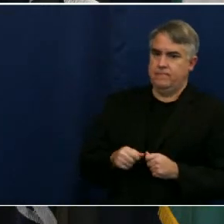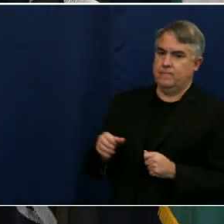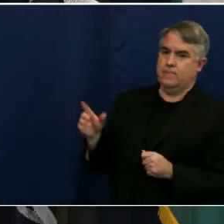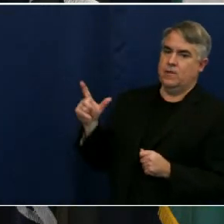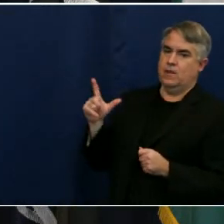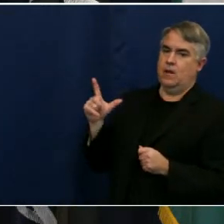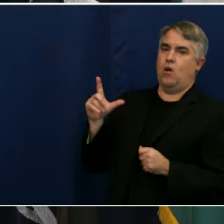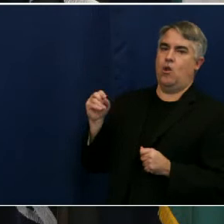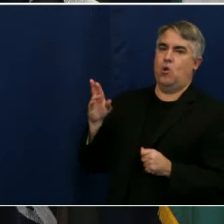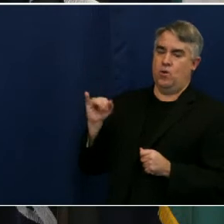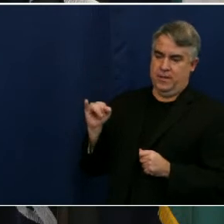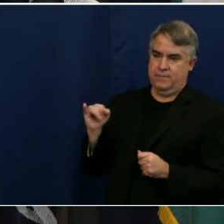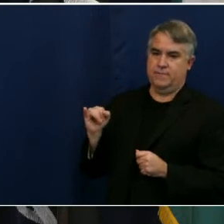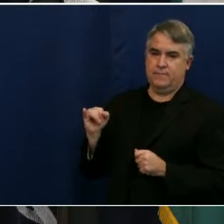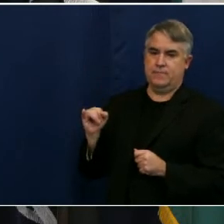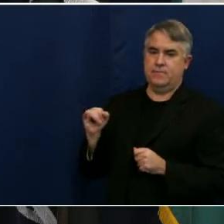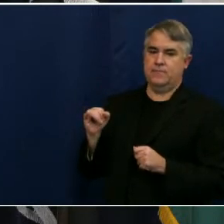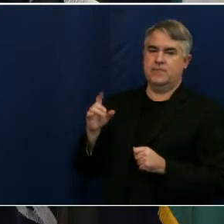Diego Union Tribune.